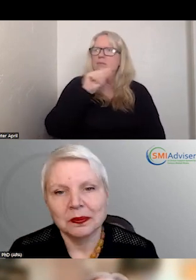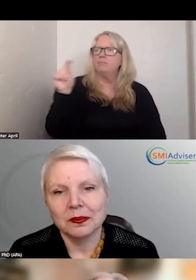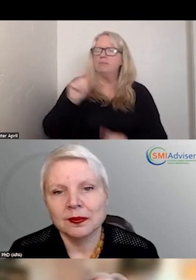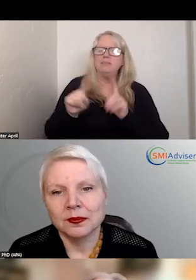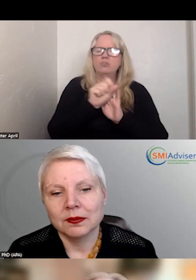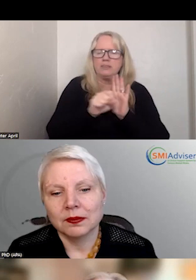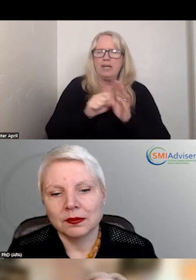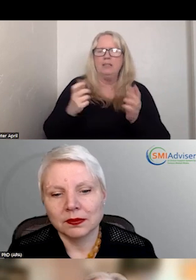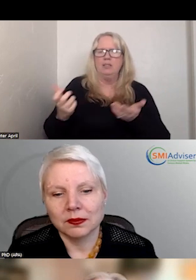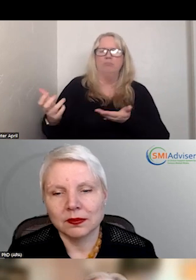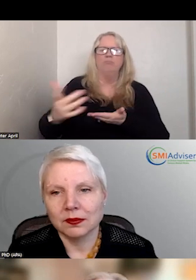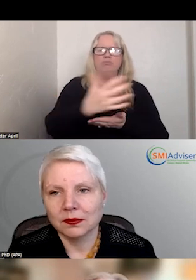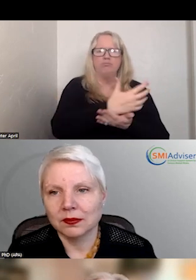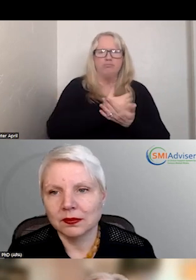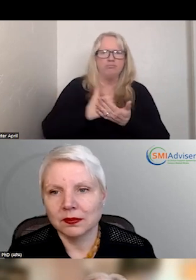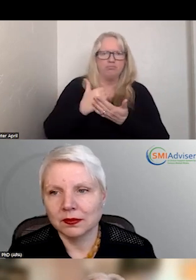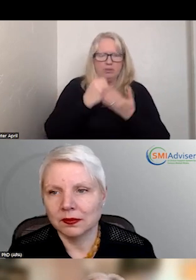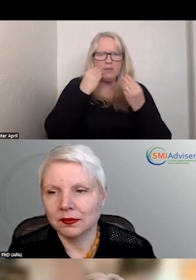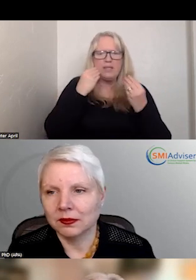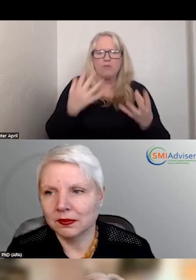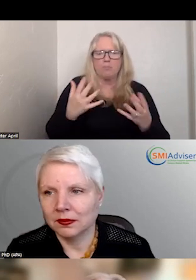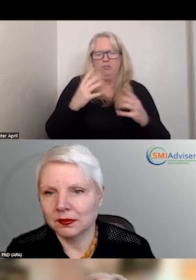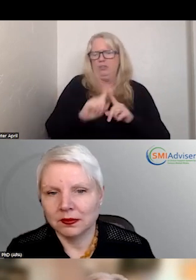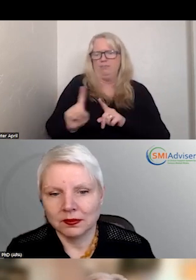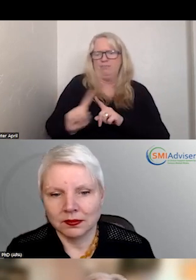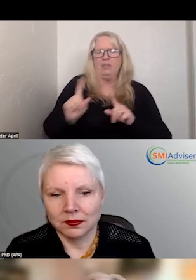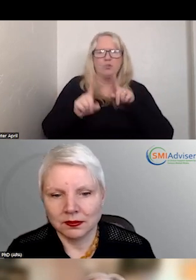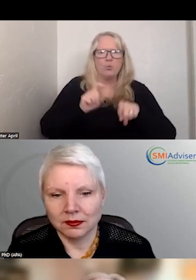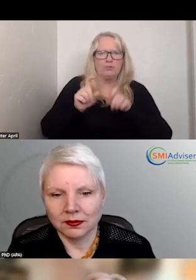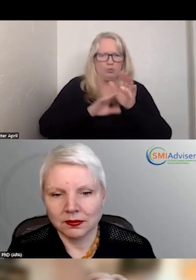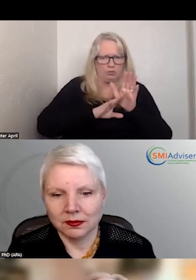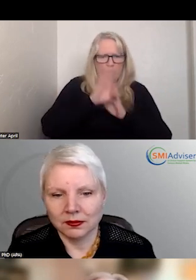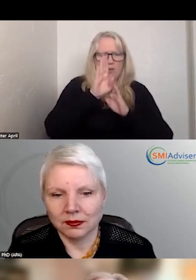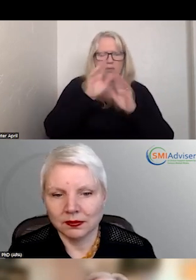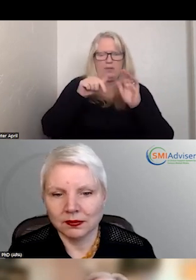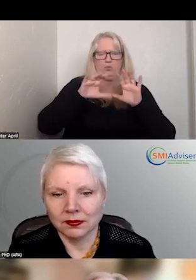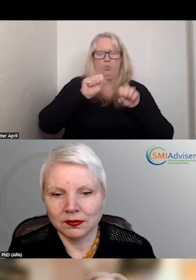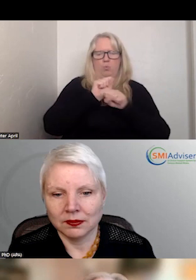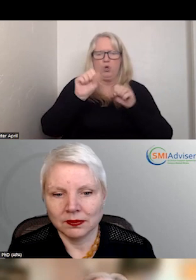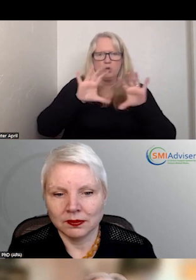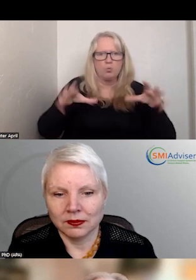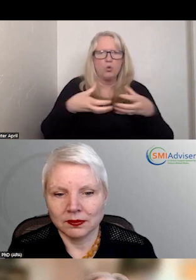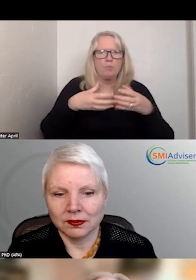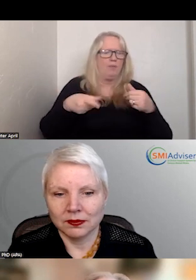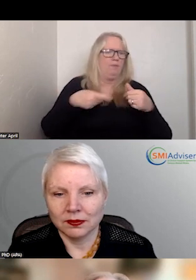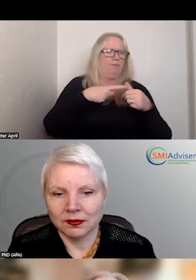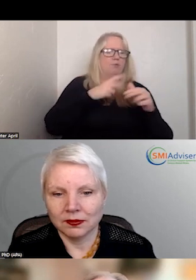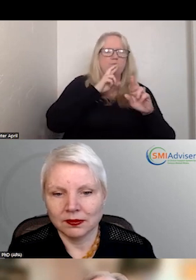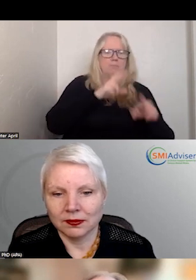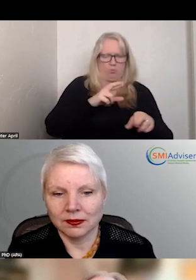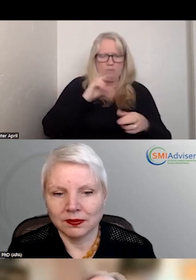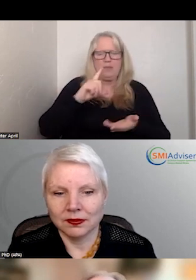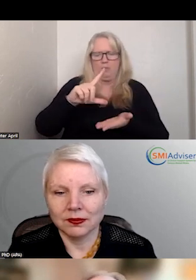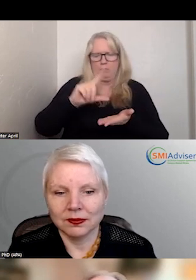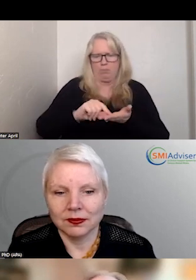to collect a series of information on questions that were developed by this work group. And the first set of reports were published on our